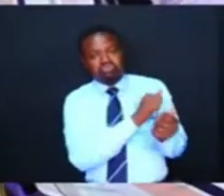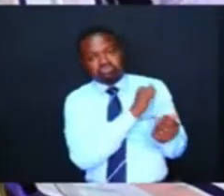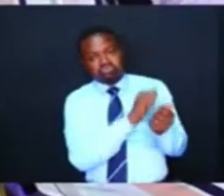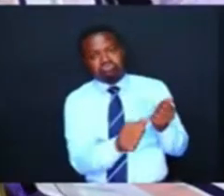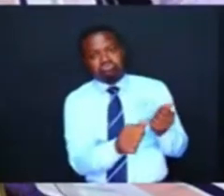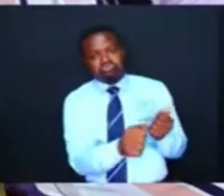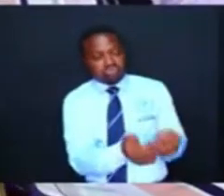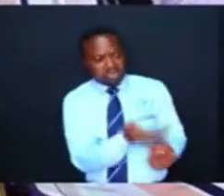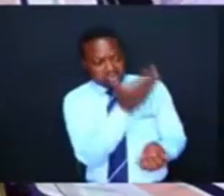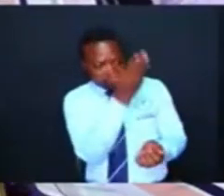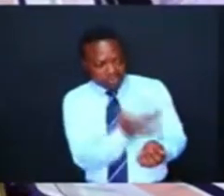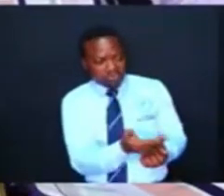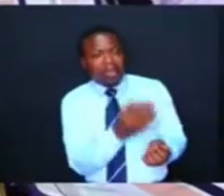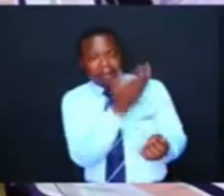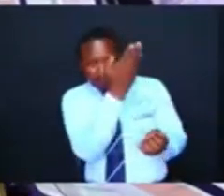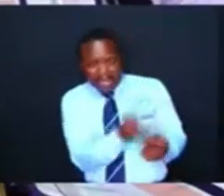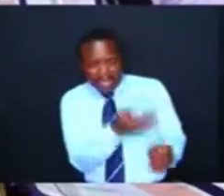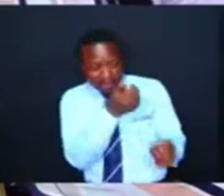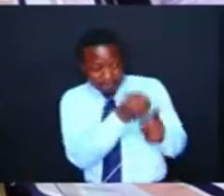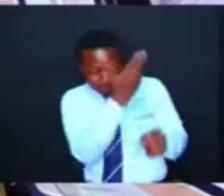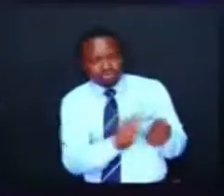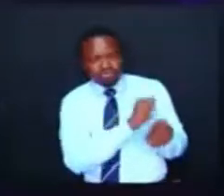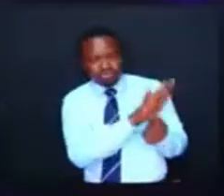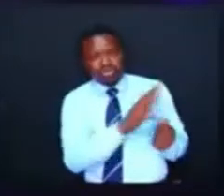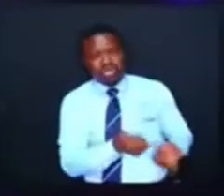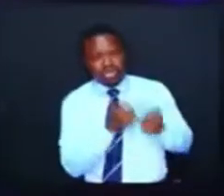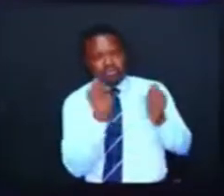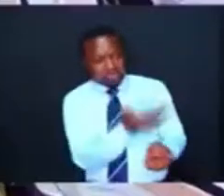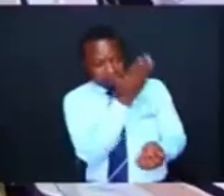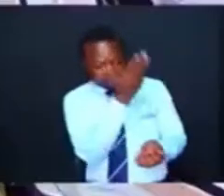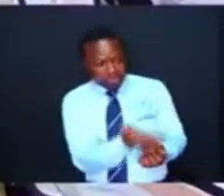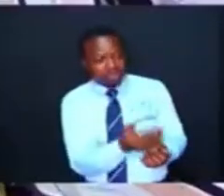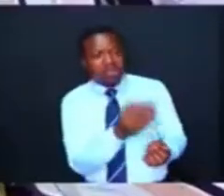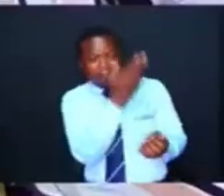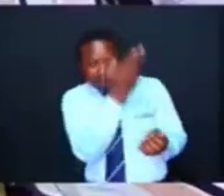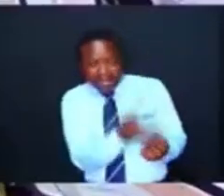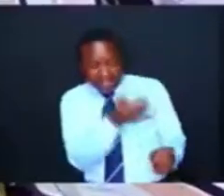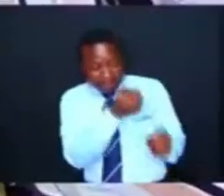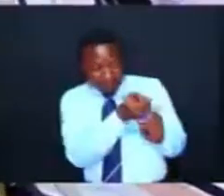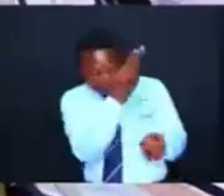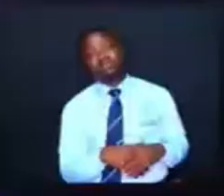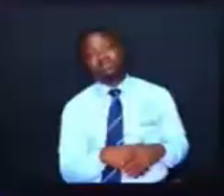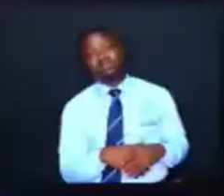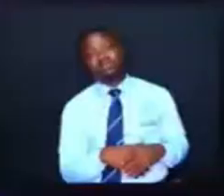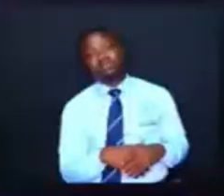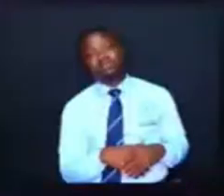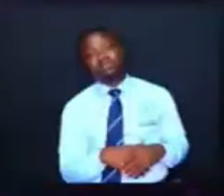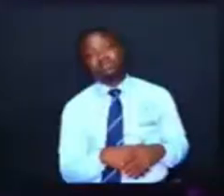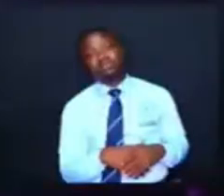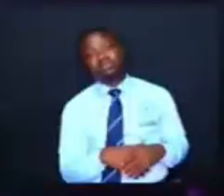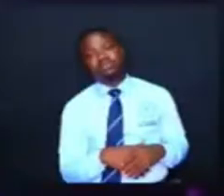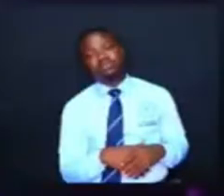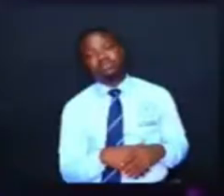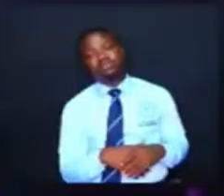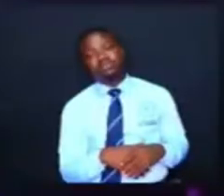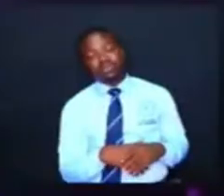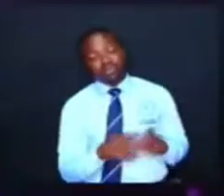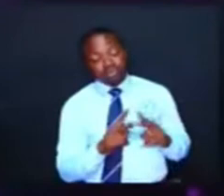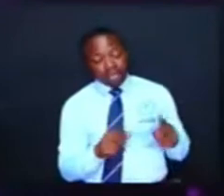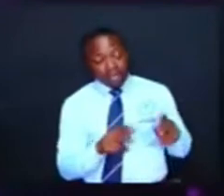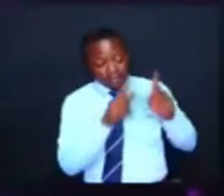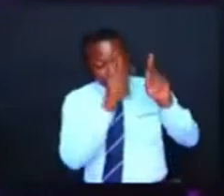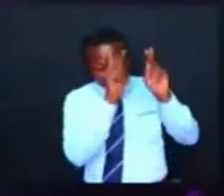Now, of the bitter spirit, it's the first person that the bitterness spirit will destroy. So,